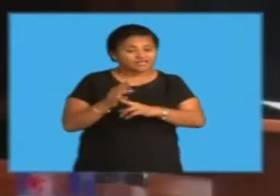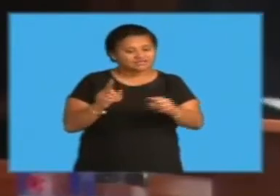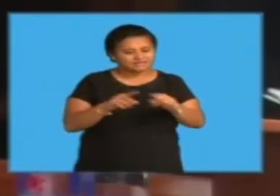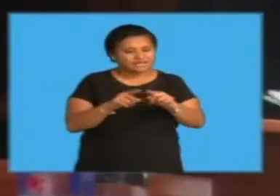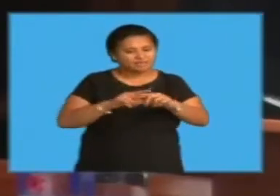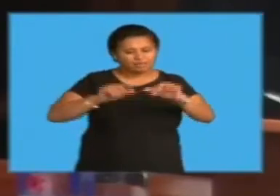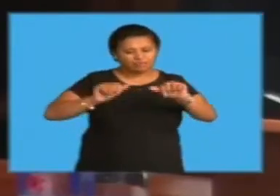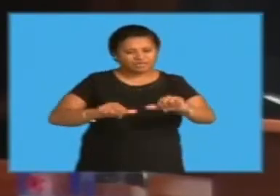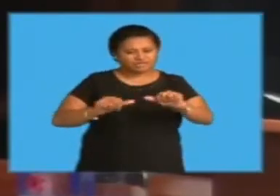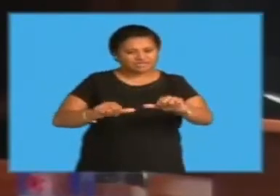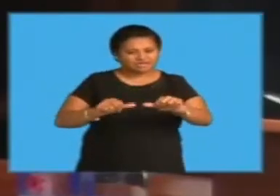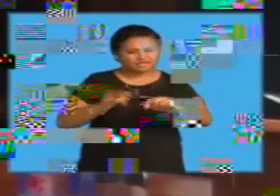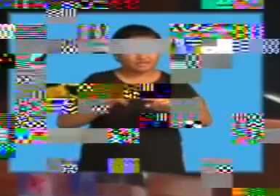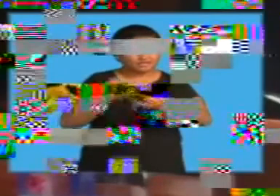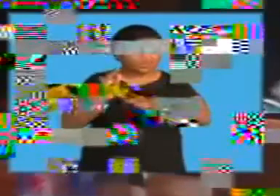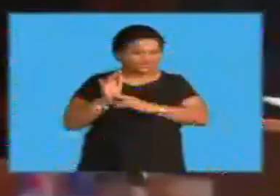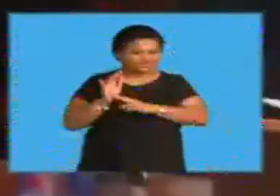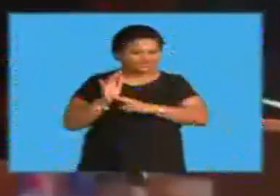leader in the South Pacific.